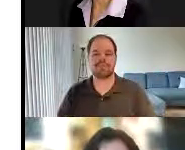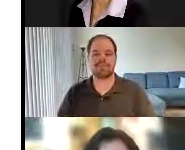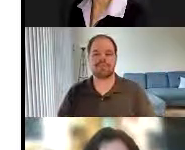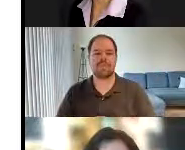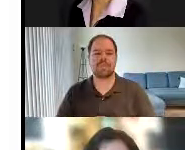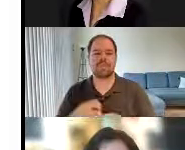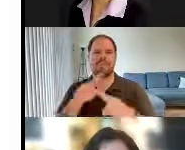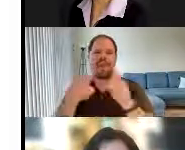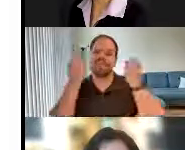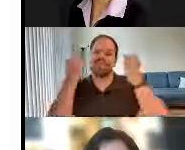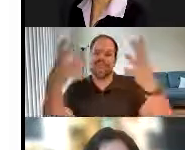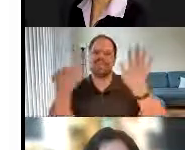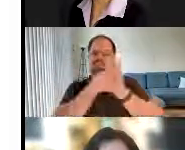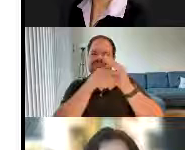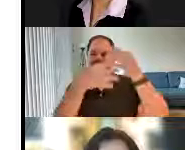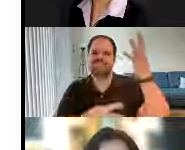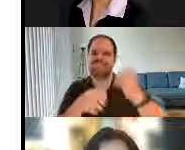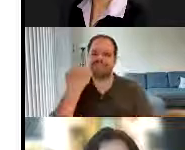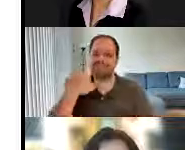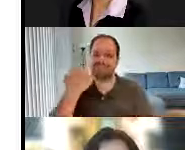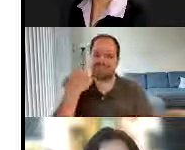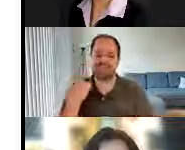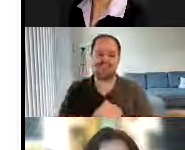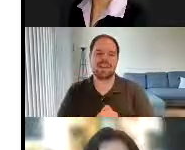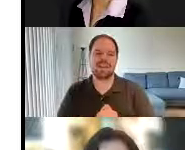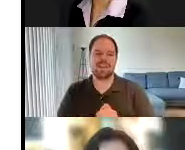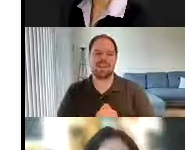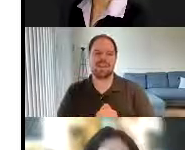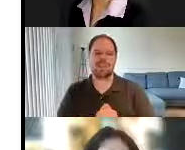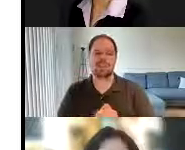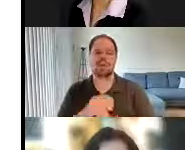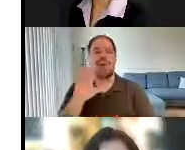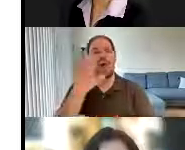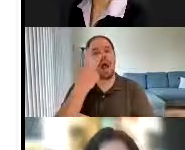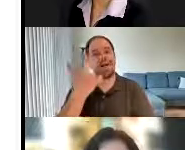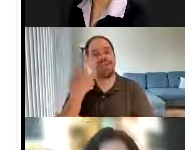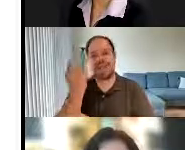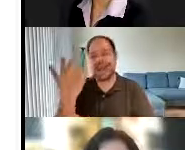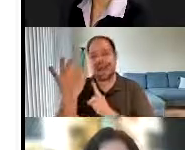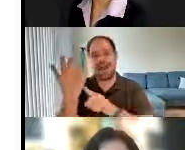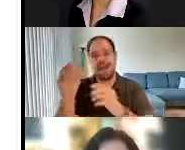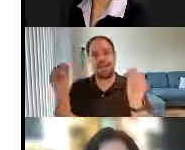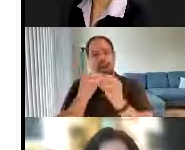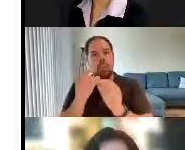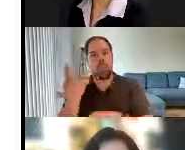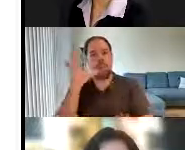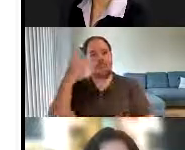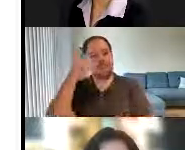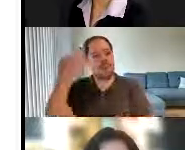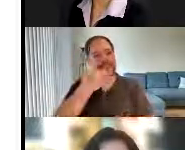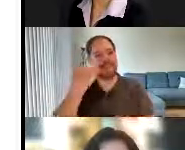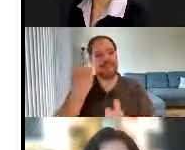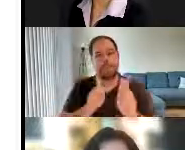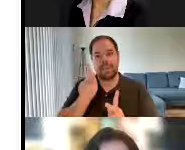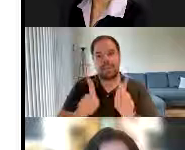was denied to them until the COVID-19 pandemic happened. There are some cons in terms of the pandemic.